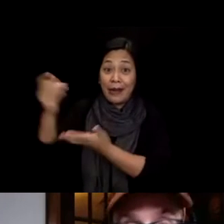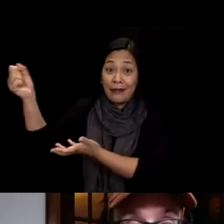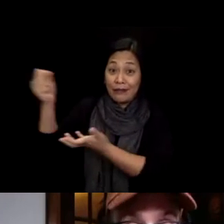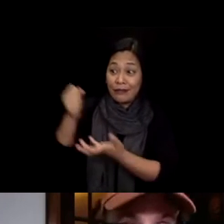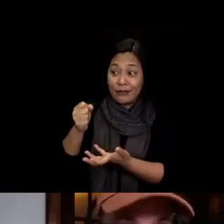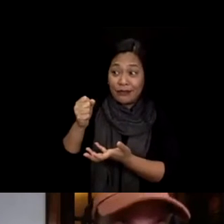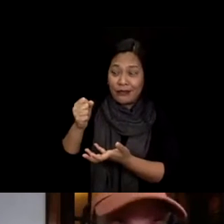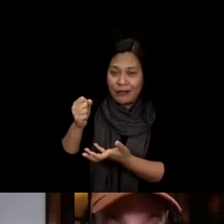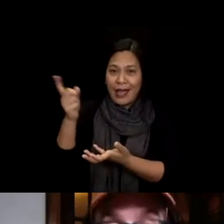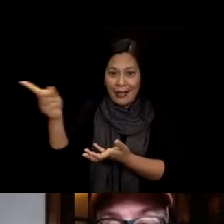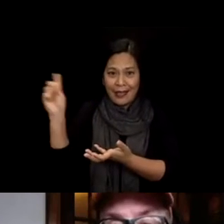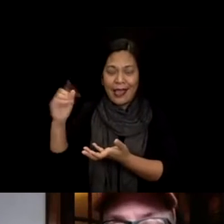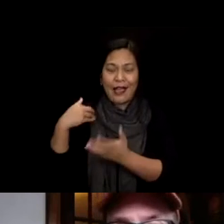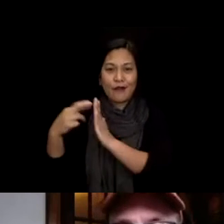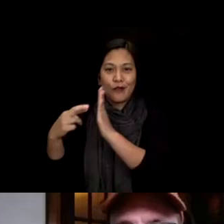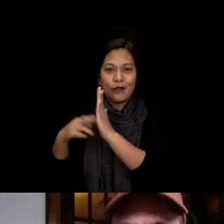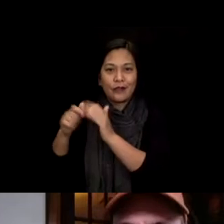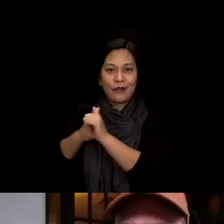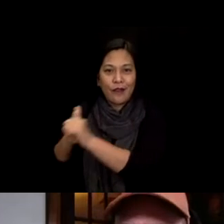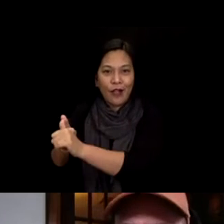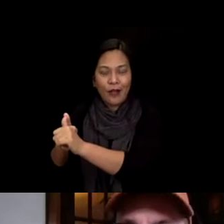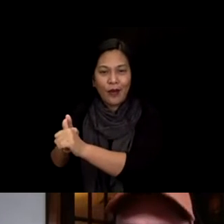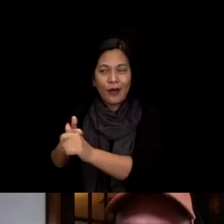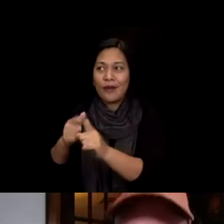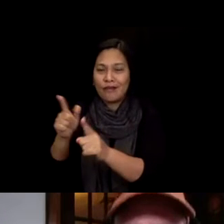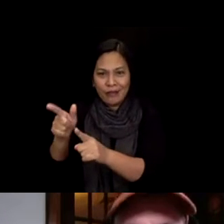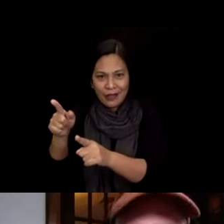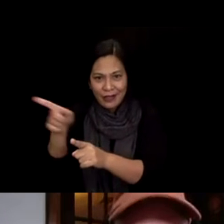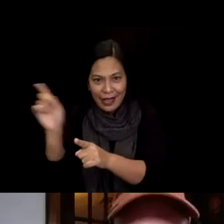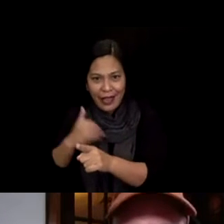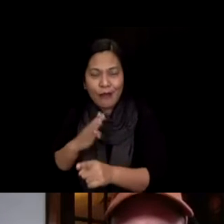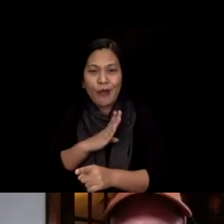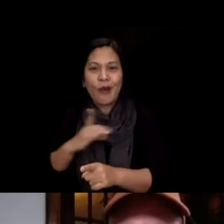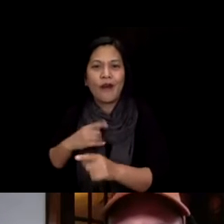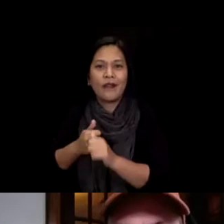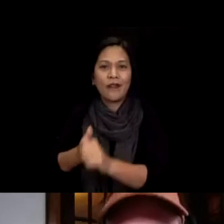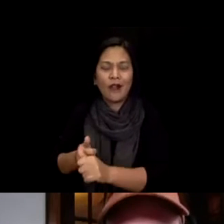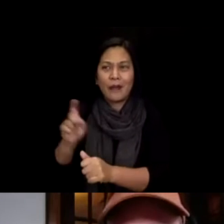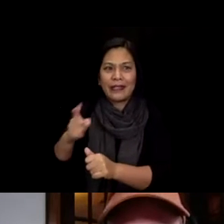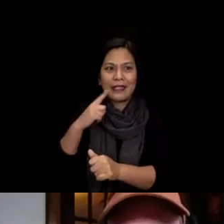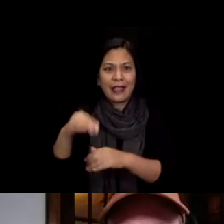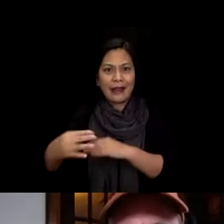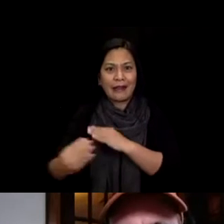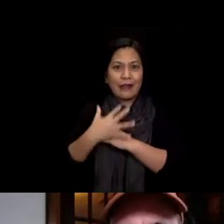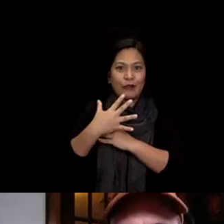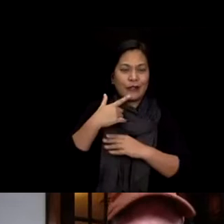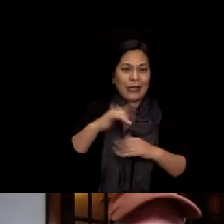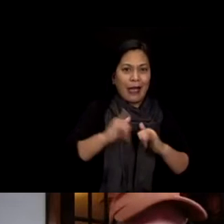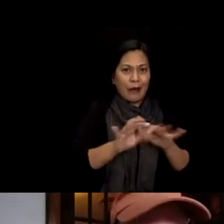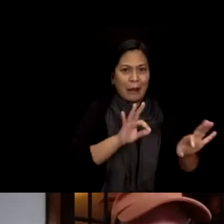donors, boards, and how those pressures can influence programming decisions.